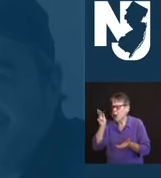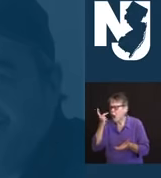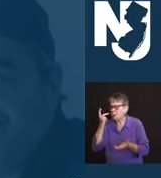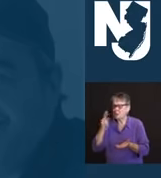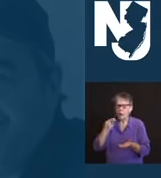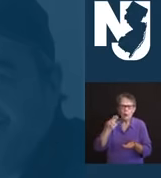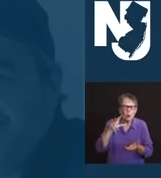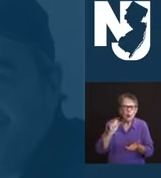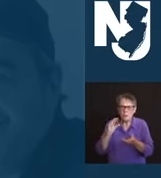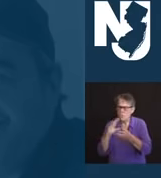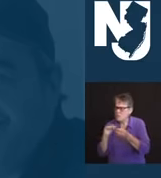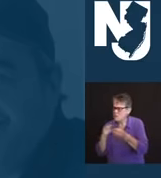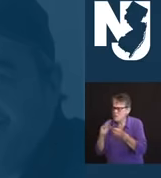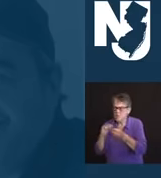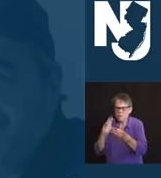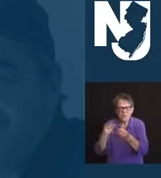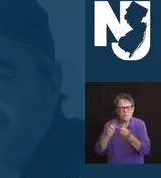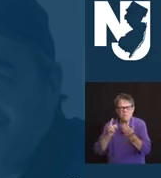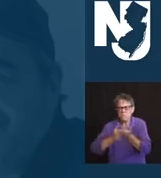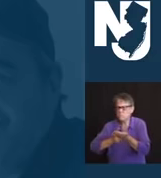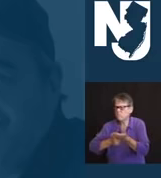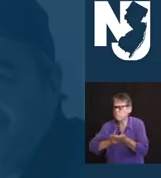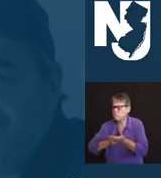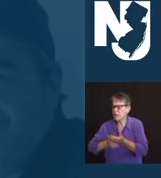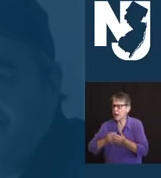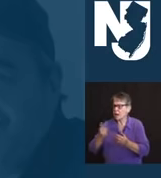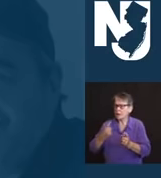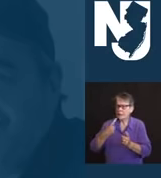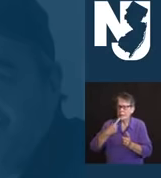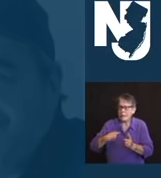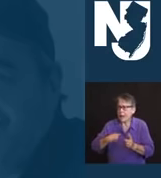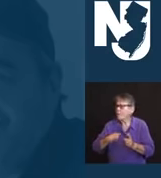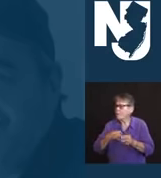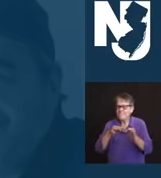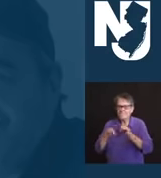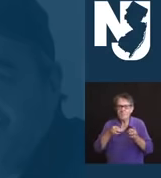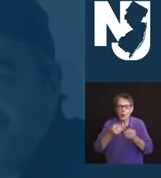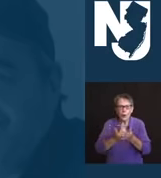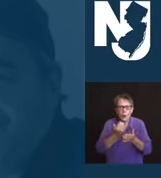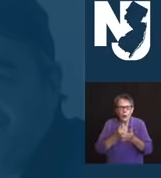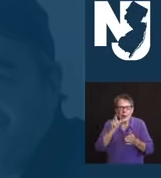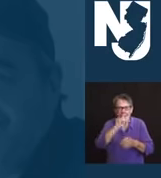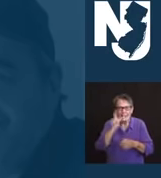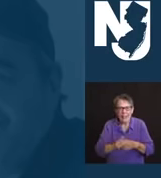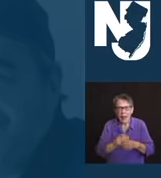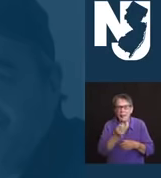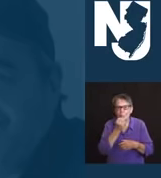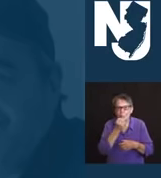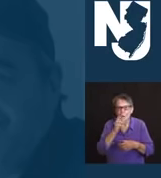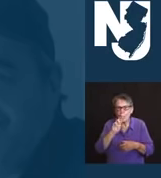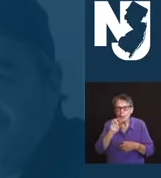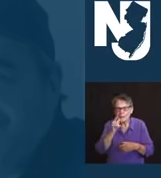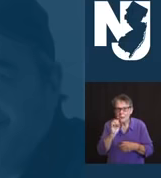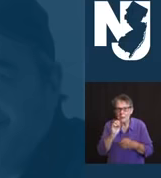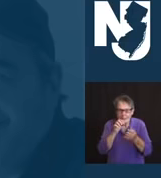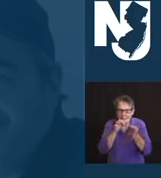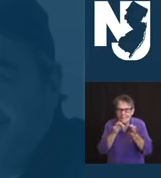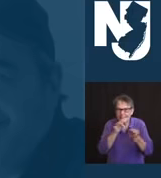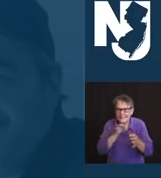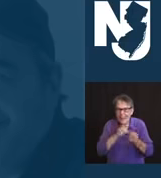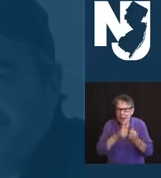tell you a new pasta recipe, and break down with tremendous precision the lineup or bullpen status of his